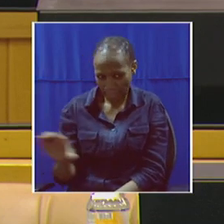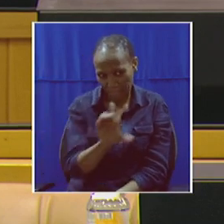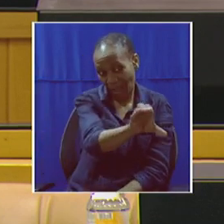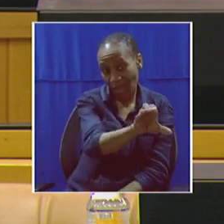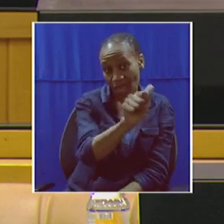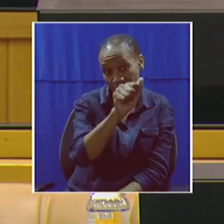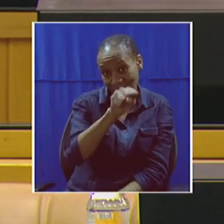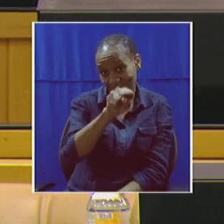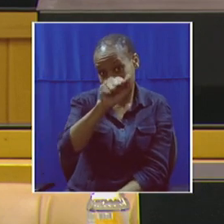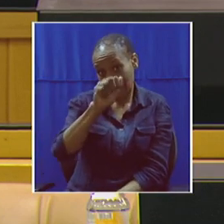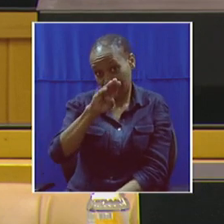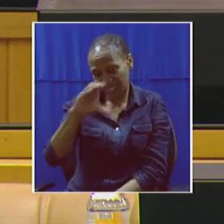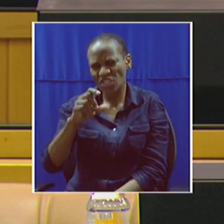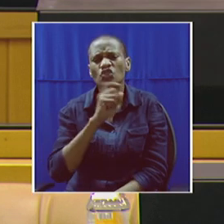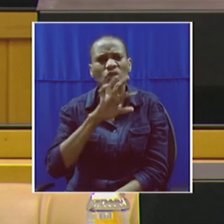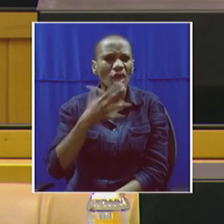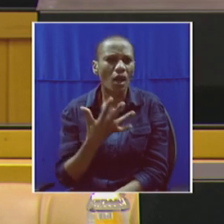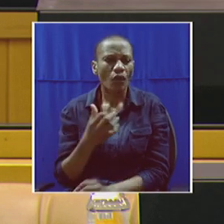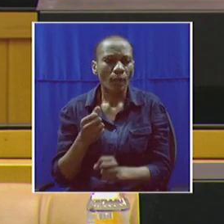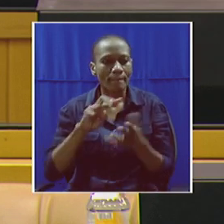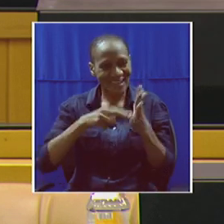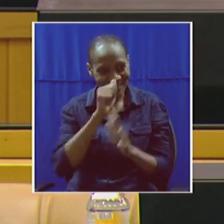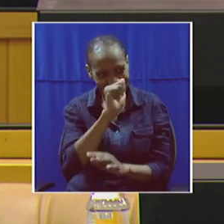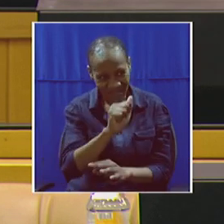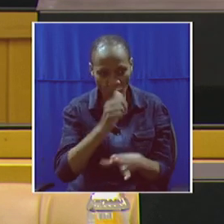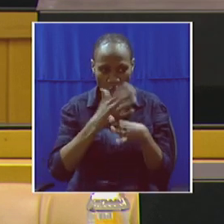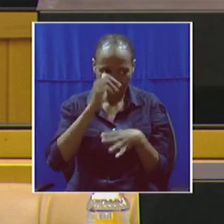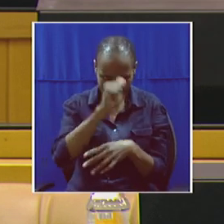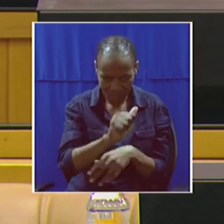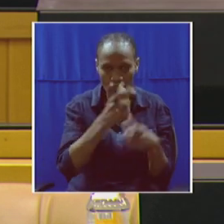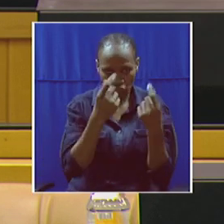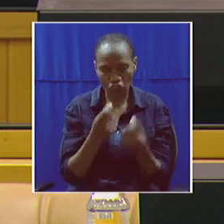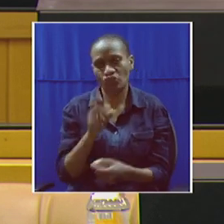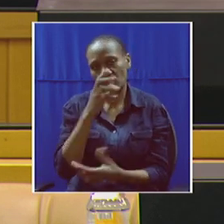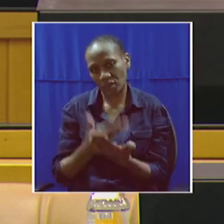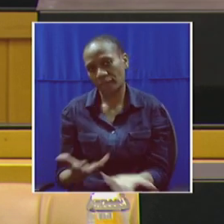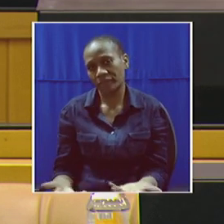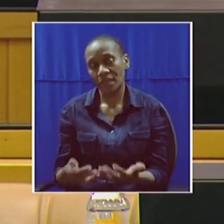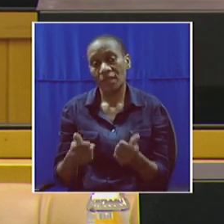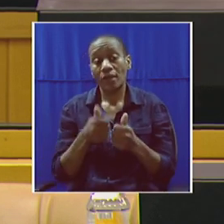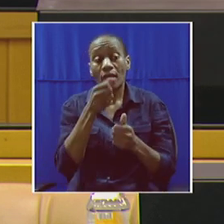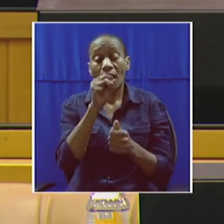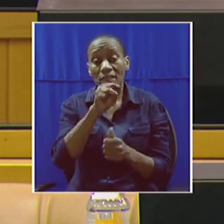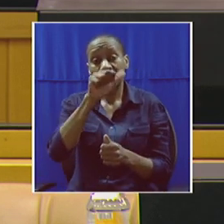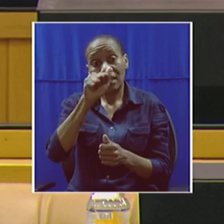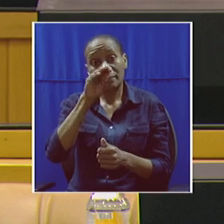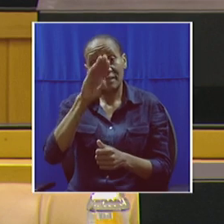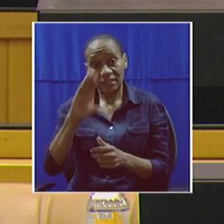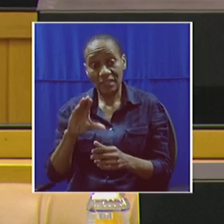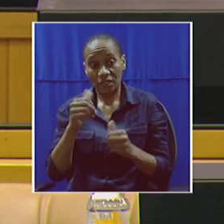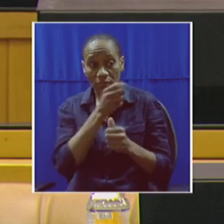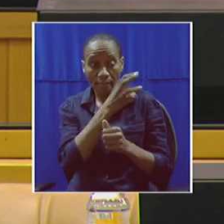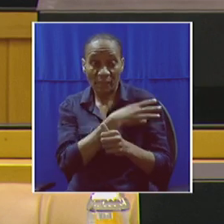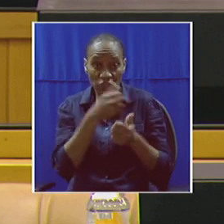sabc is utilized for its intended purposes the sabc executives will provide